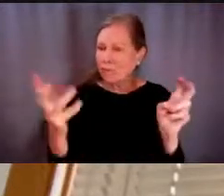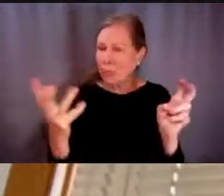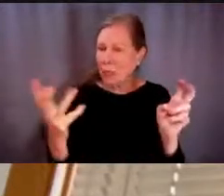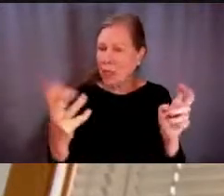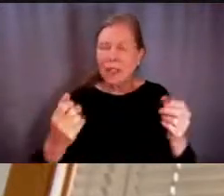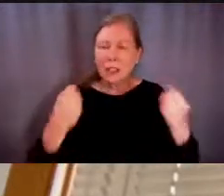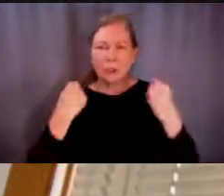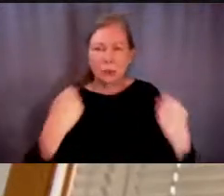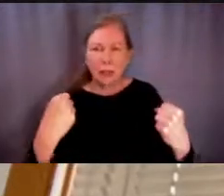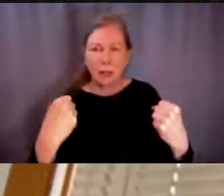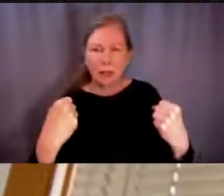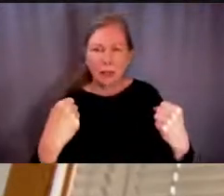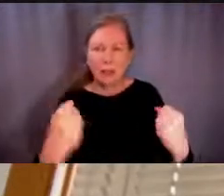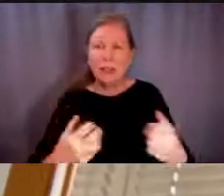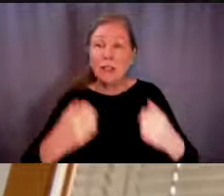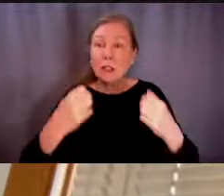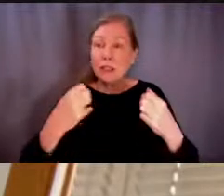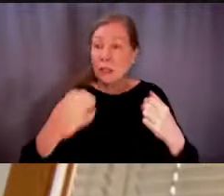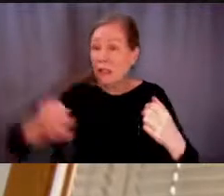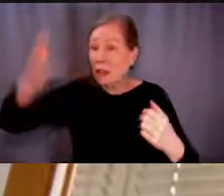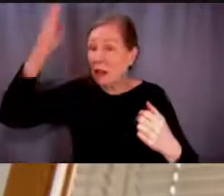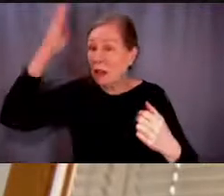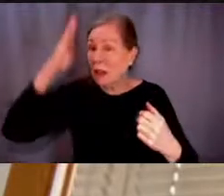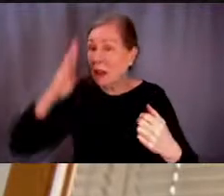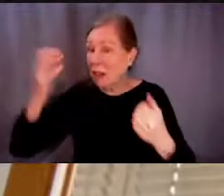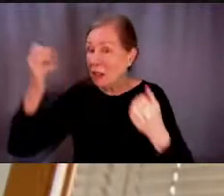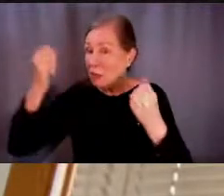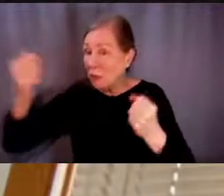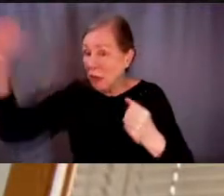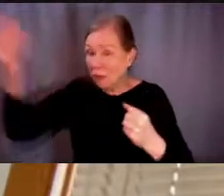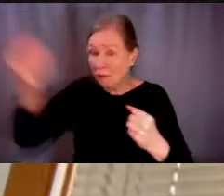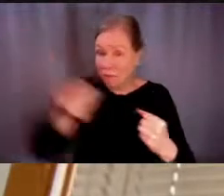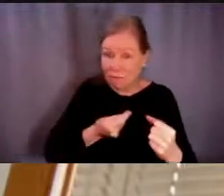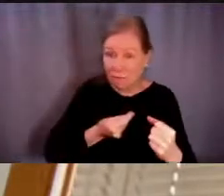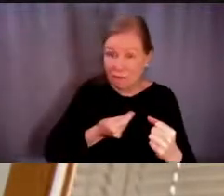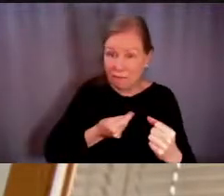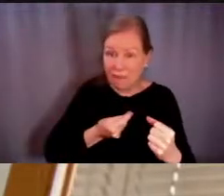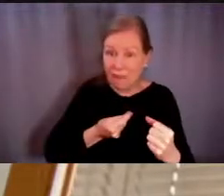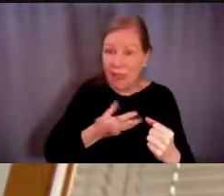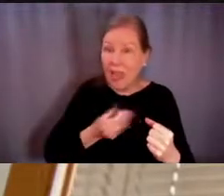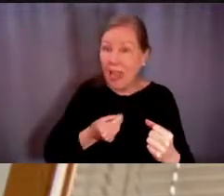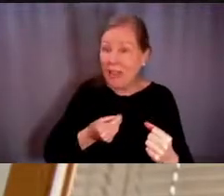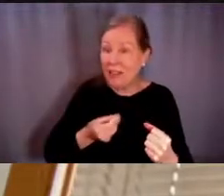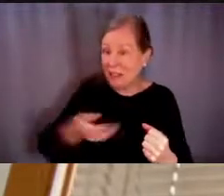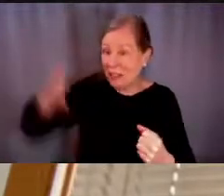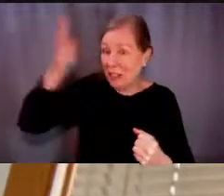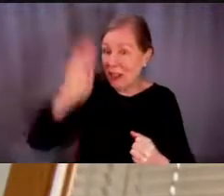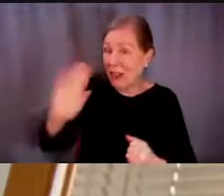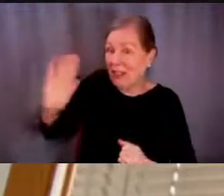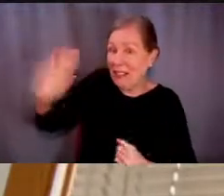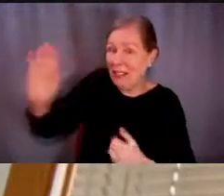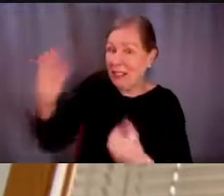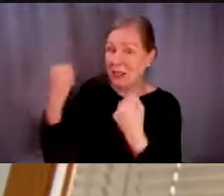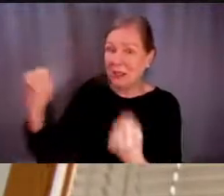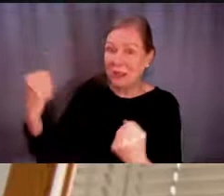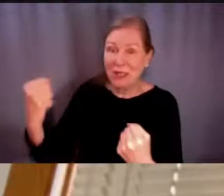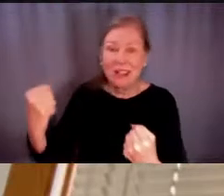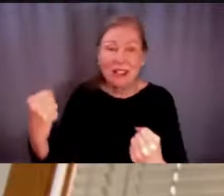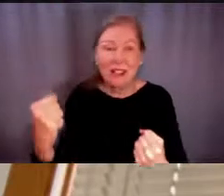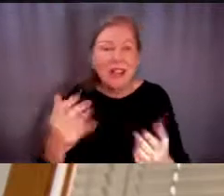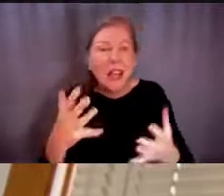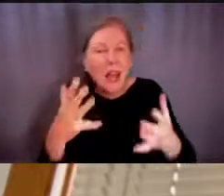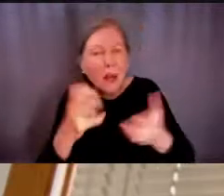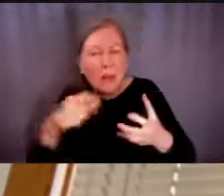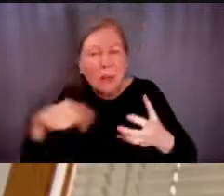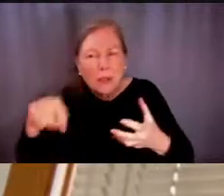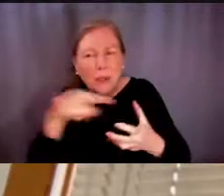that we get from God and the strength that God has. I want you to think about